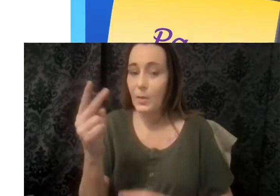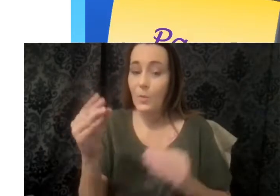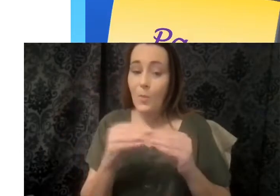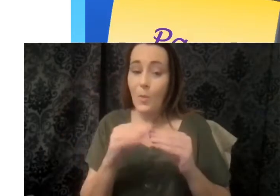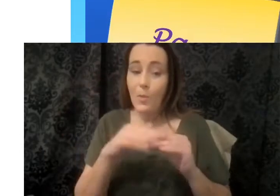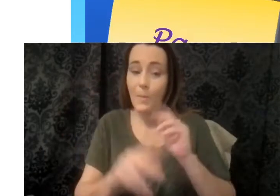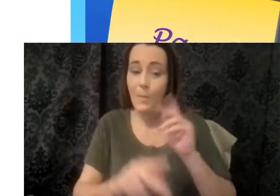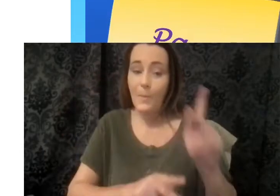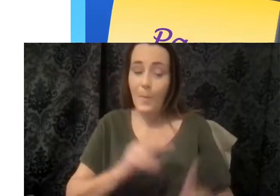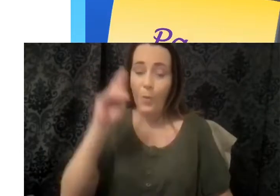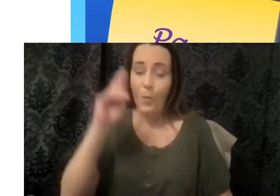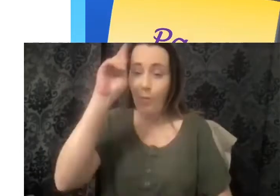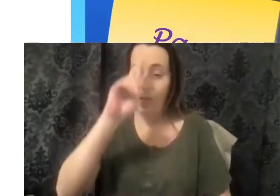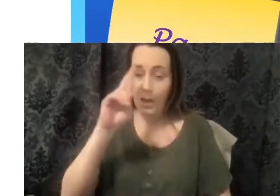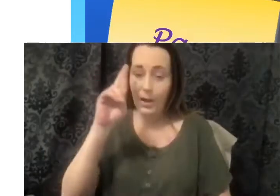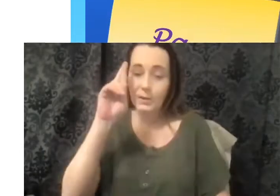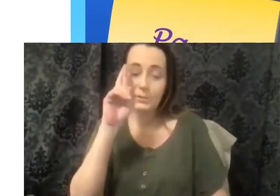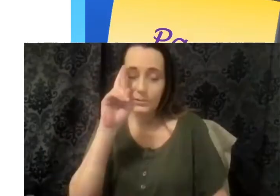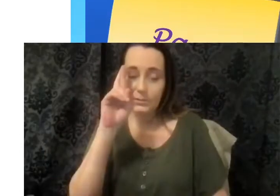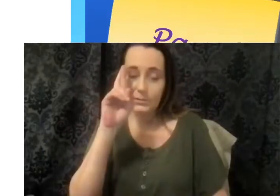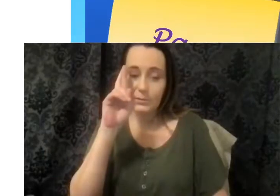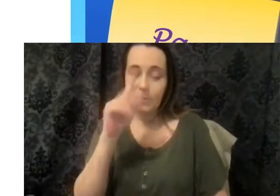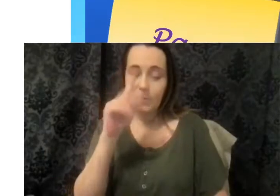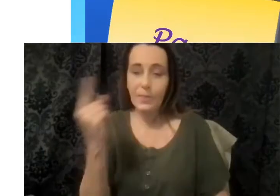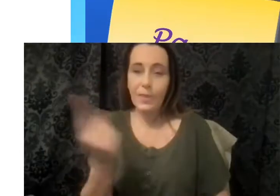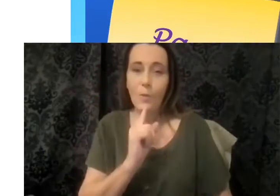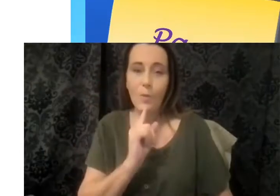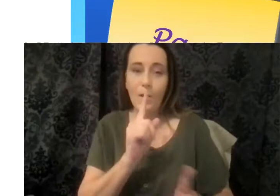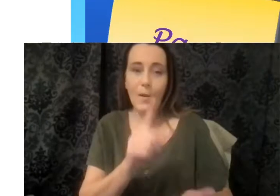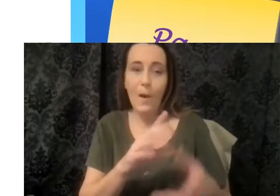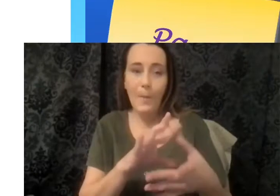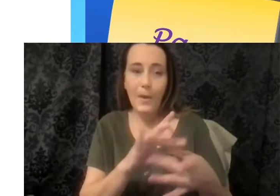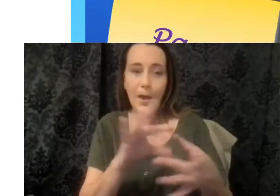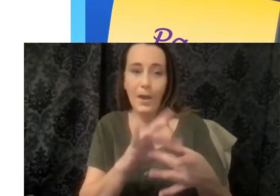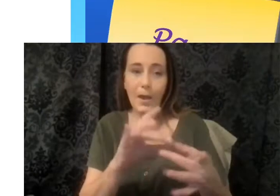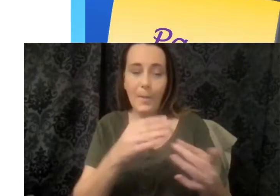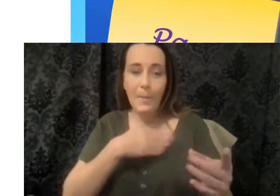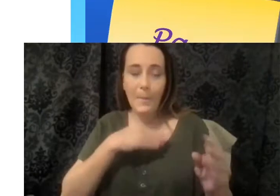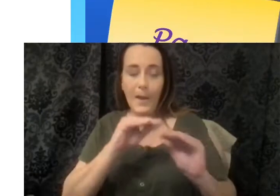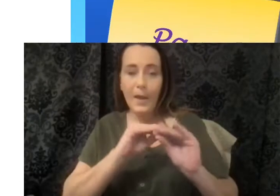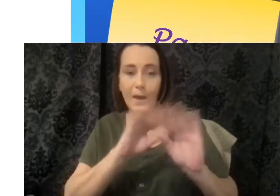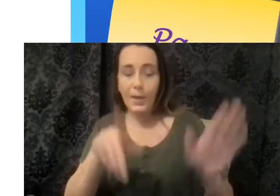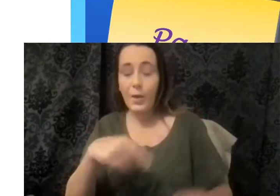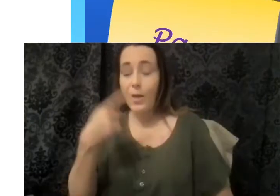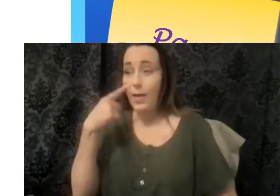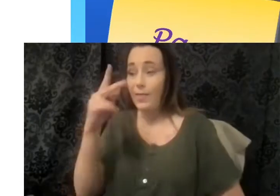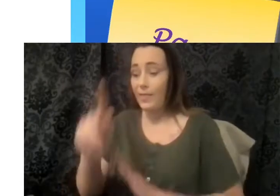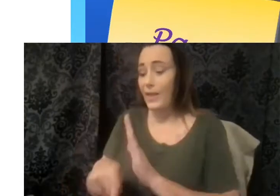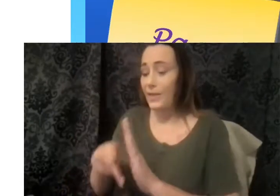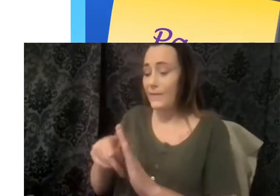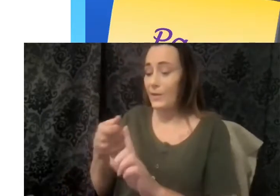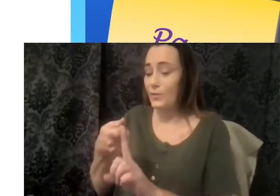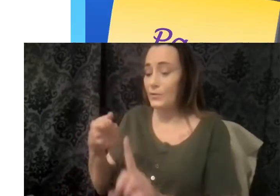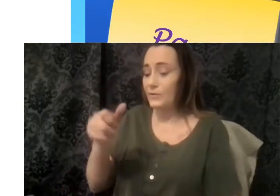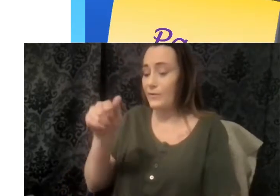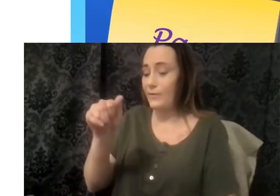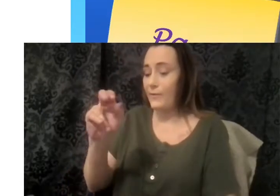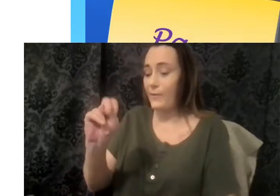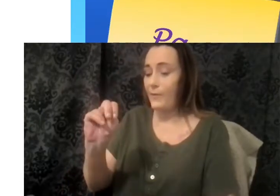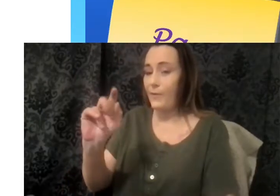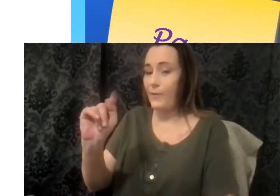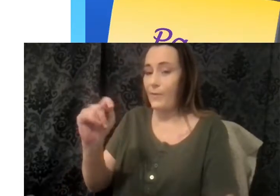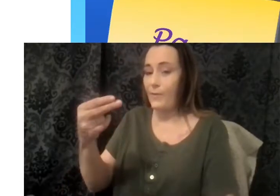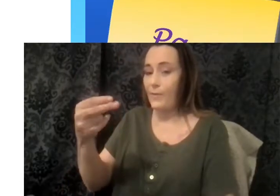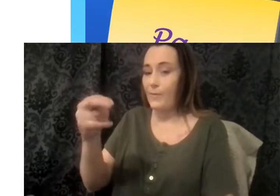realize. The only comment, I guess, for my clarity, I think those videos from Anthony are on the